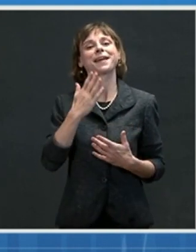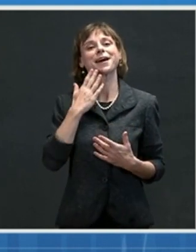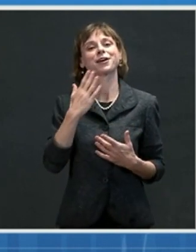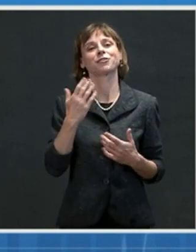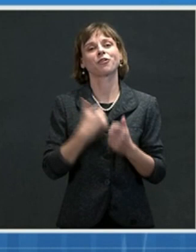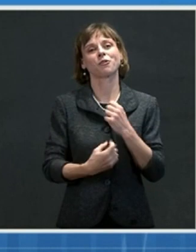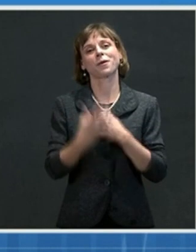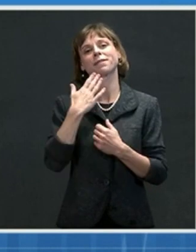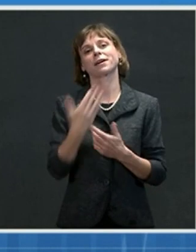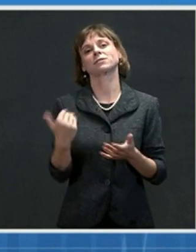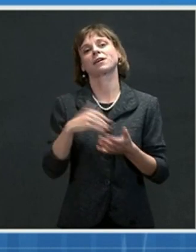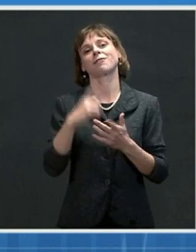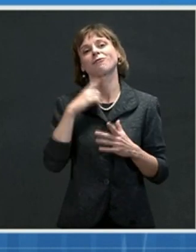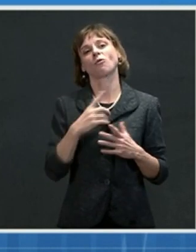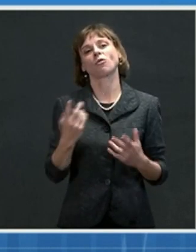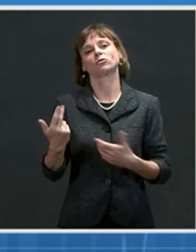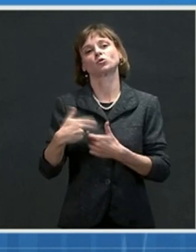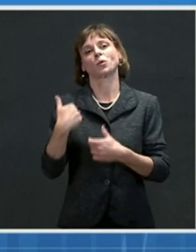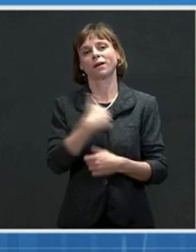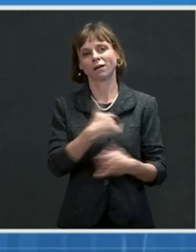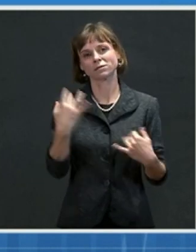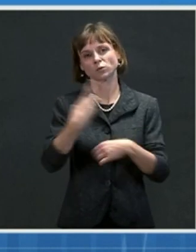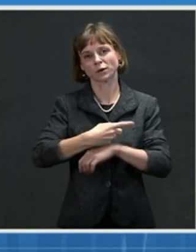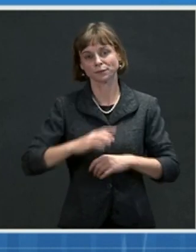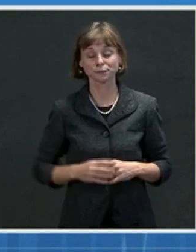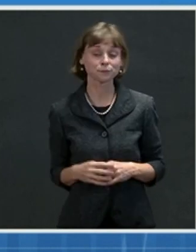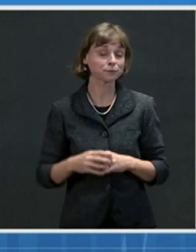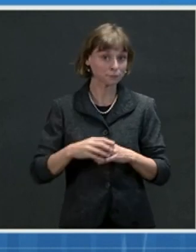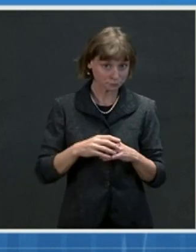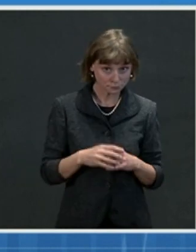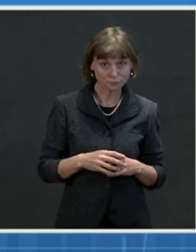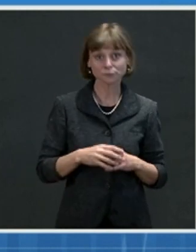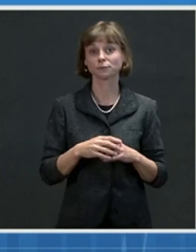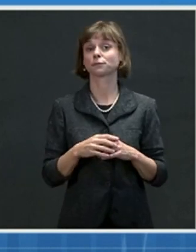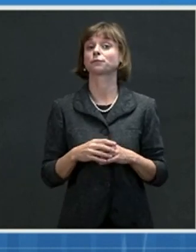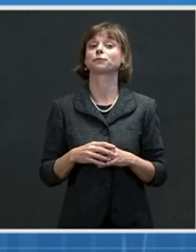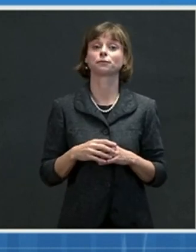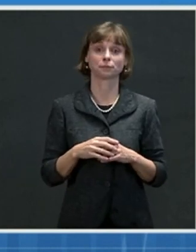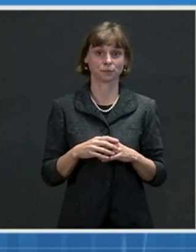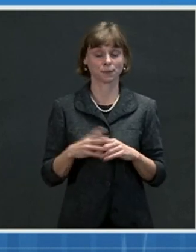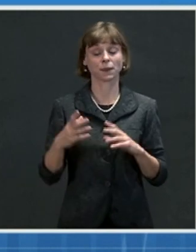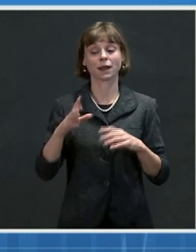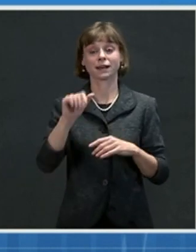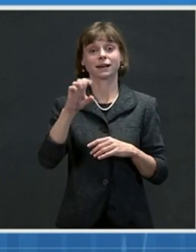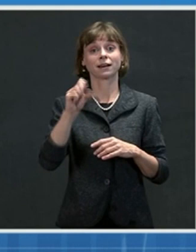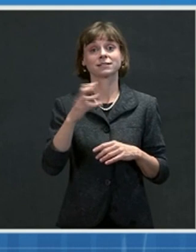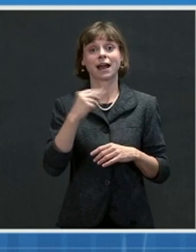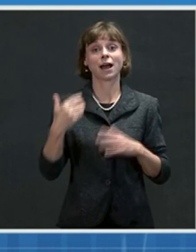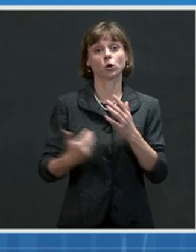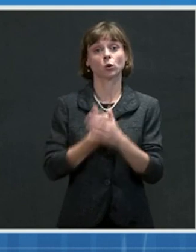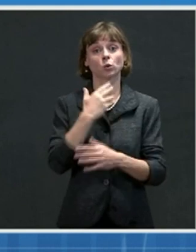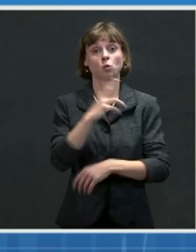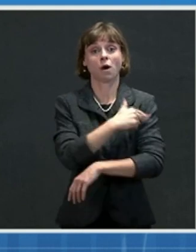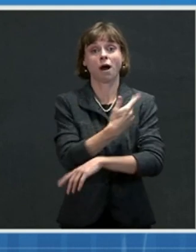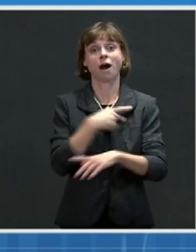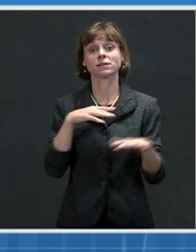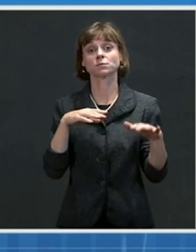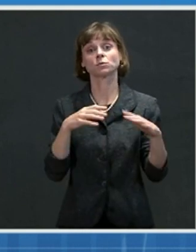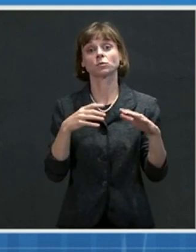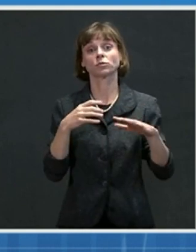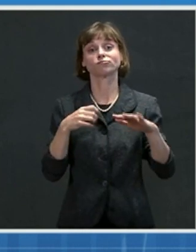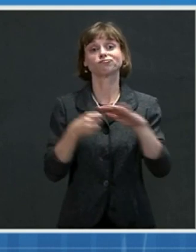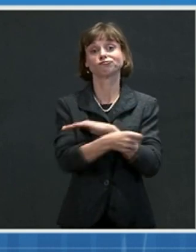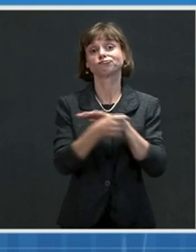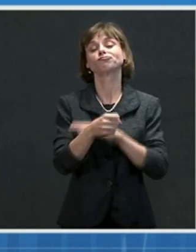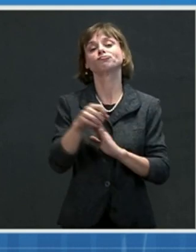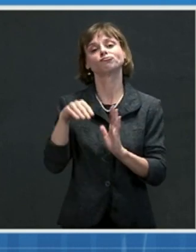of you again for being with us today. Cases and new hospital admissions continue to fall. Deaths have decreased slightly in the most